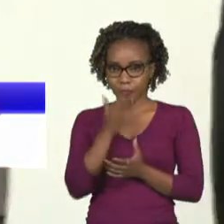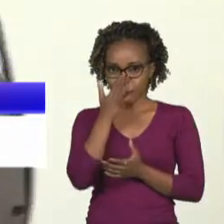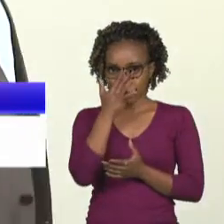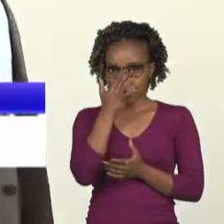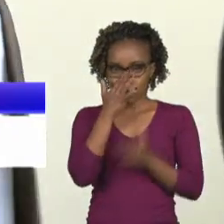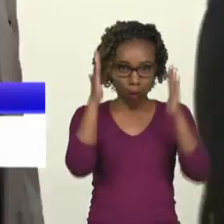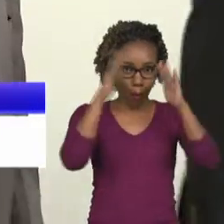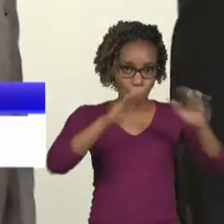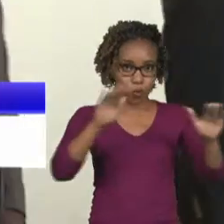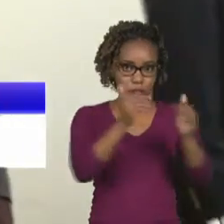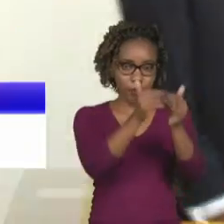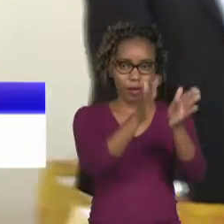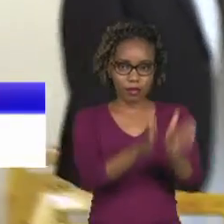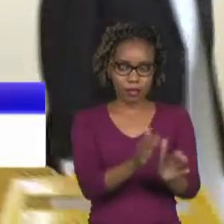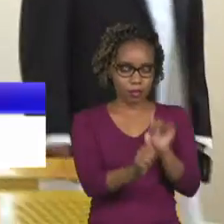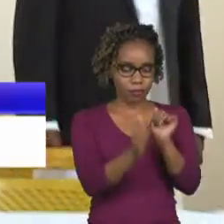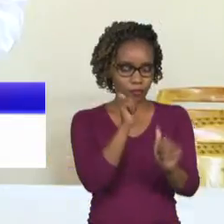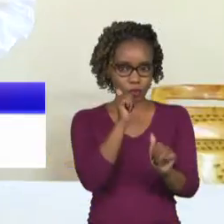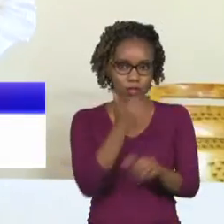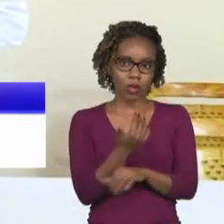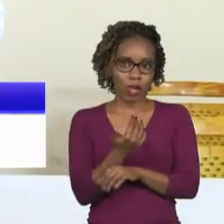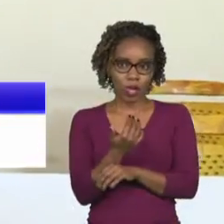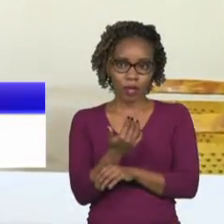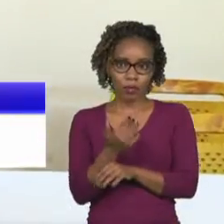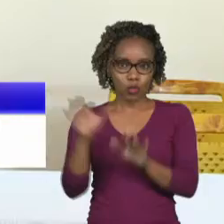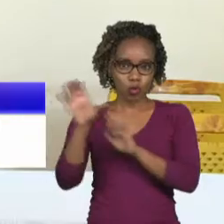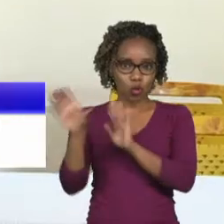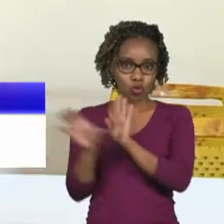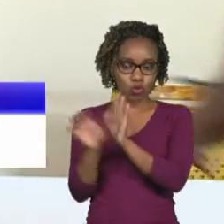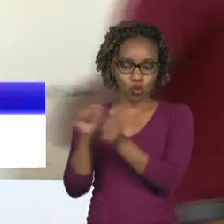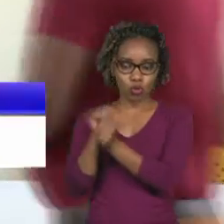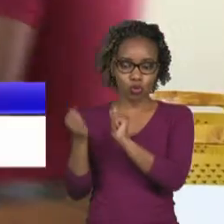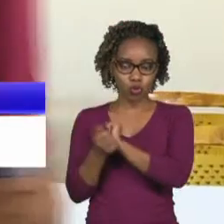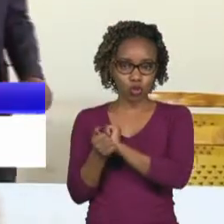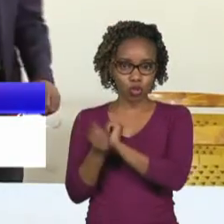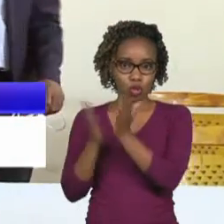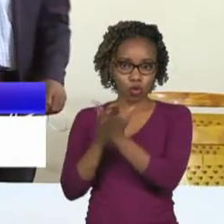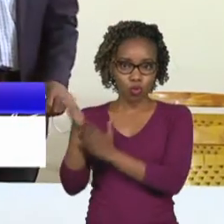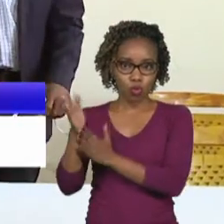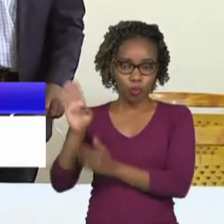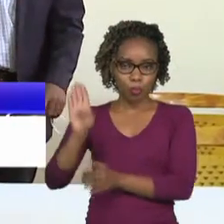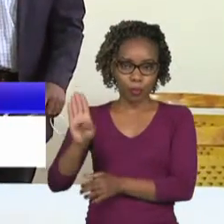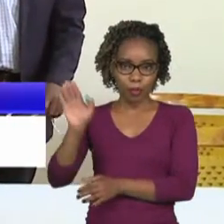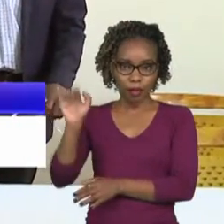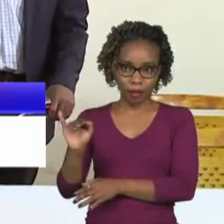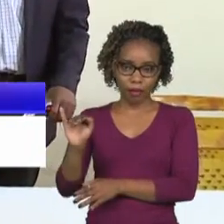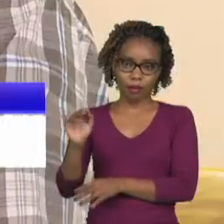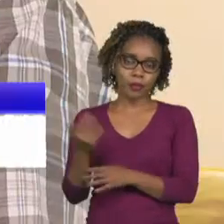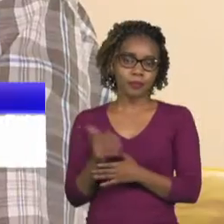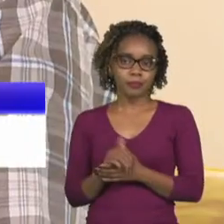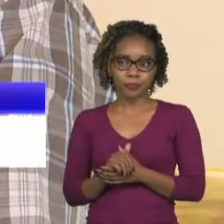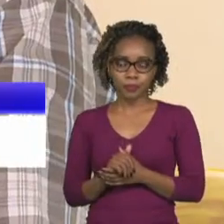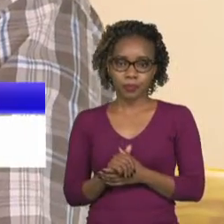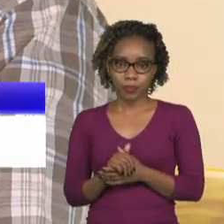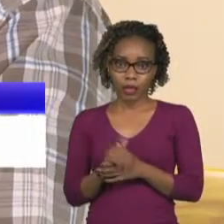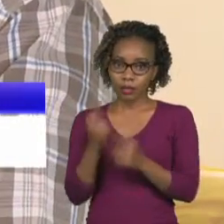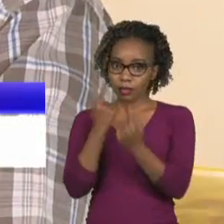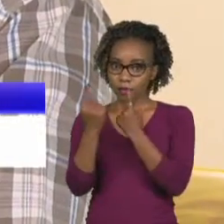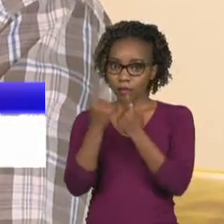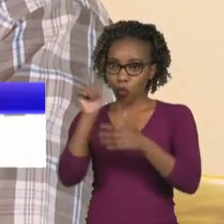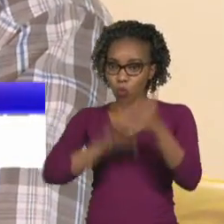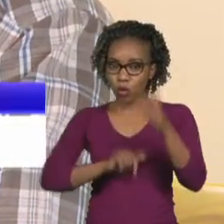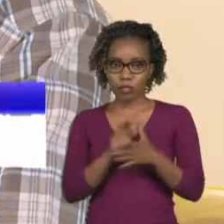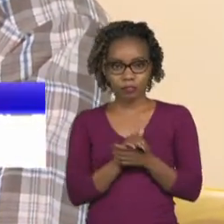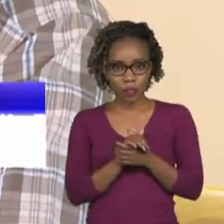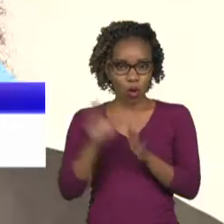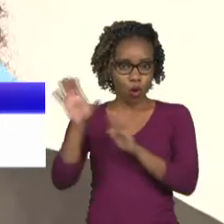Muslim leaders have rejected the push to amend the constitution through the Building Bridges Initiative BBI, saying the